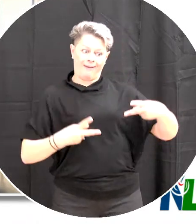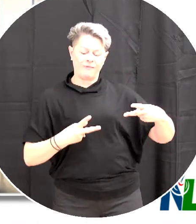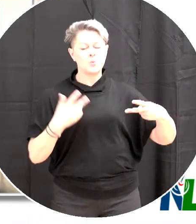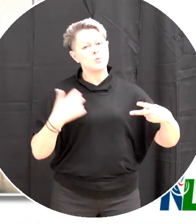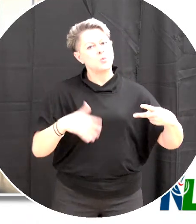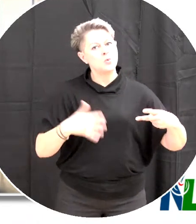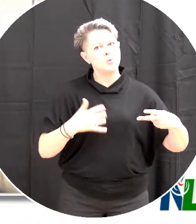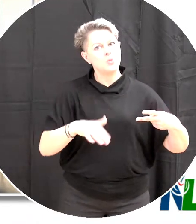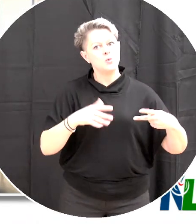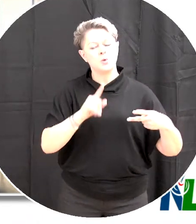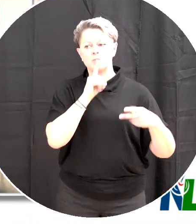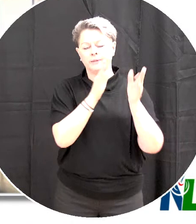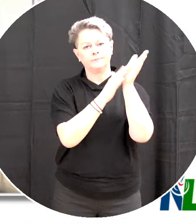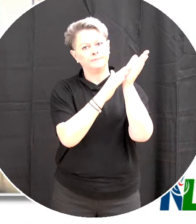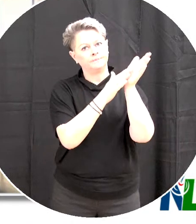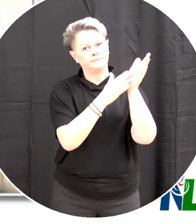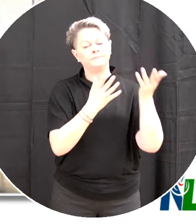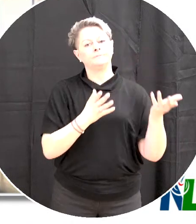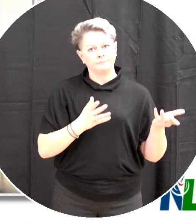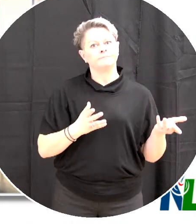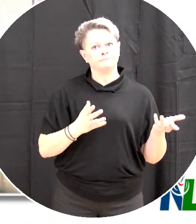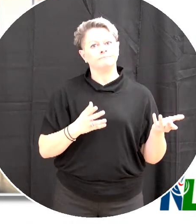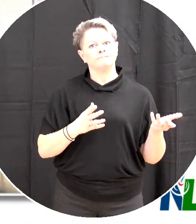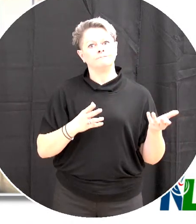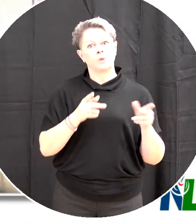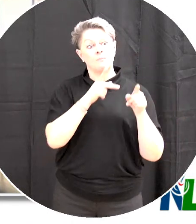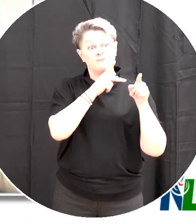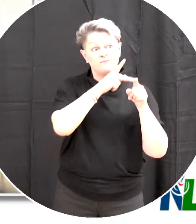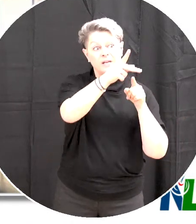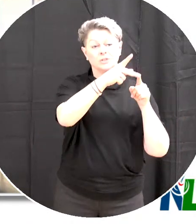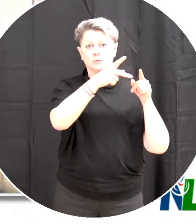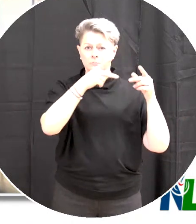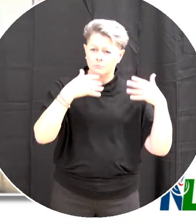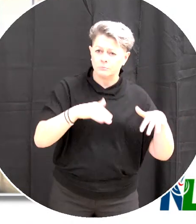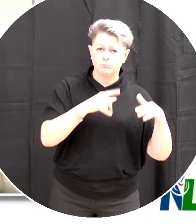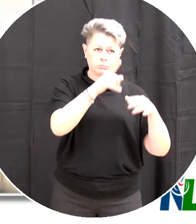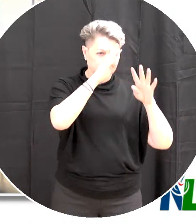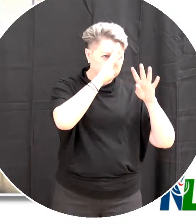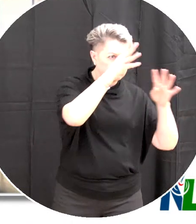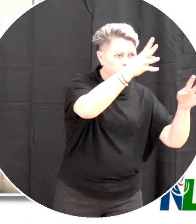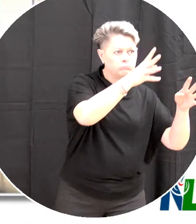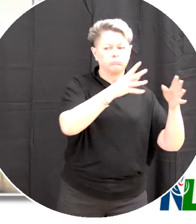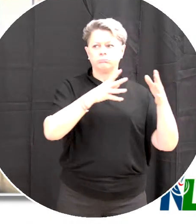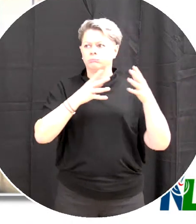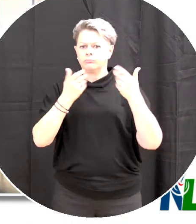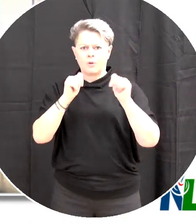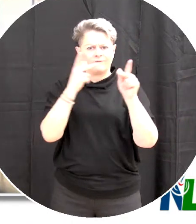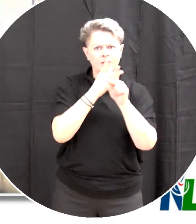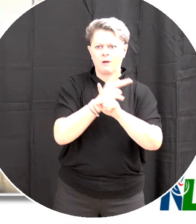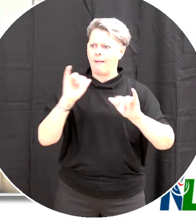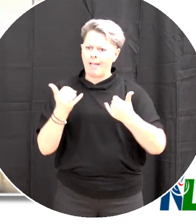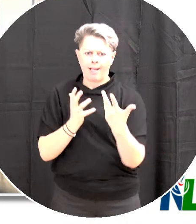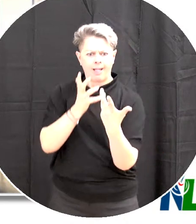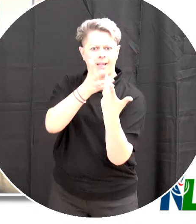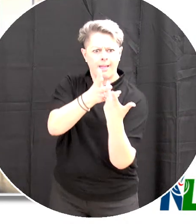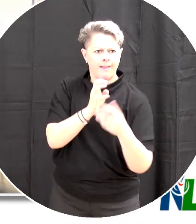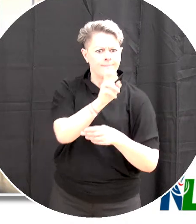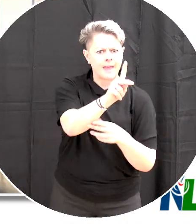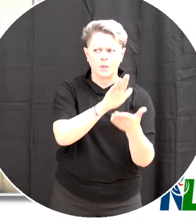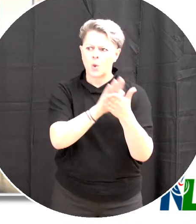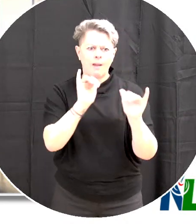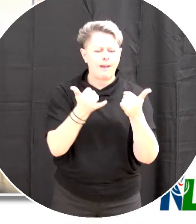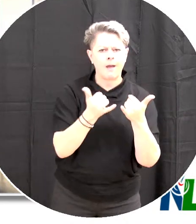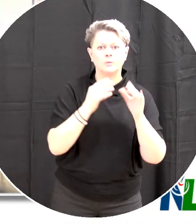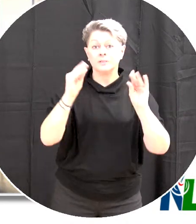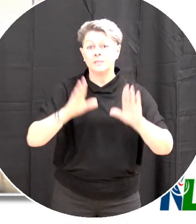but I got to say, hats off to the professionalism, ingenuity, creativity, and adaptability of our teachers.